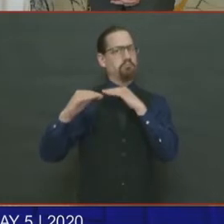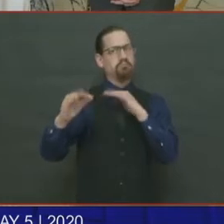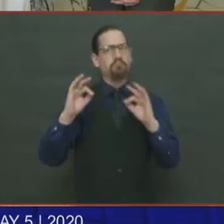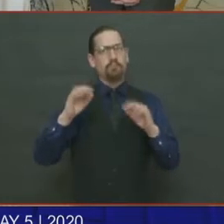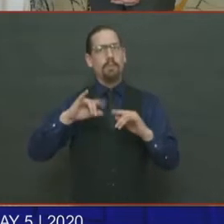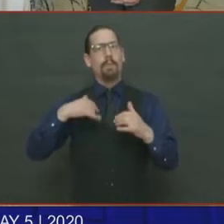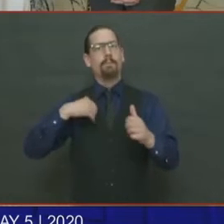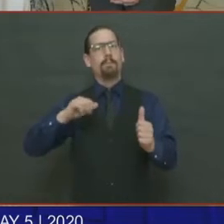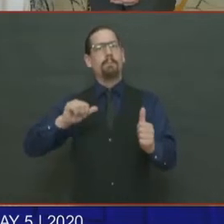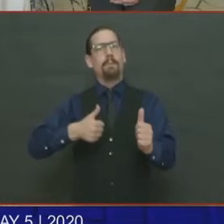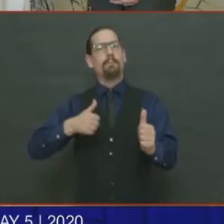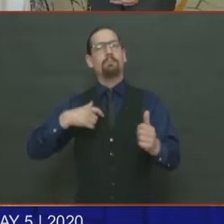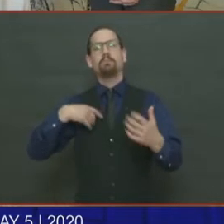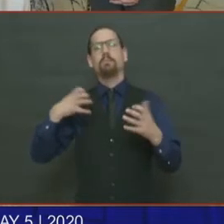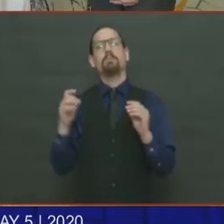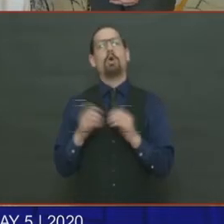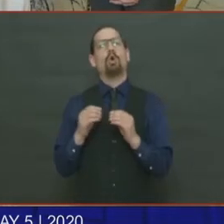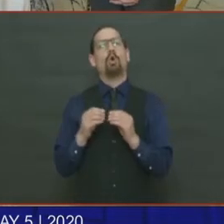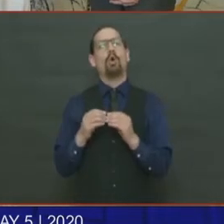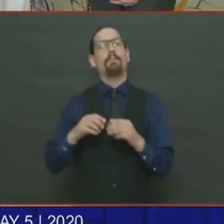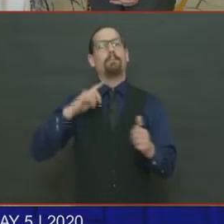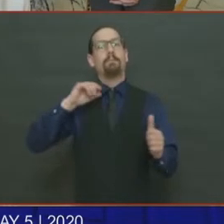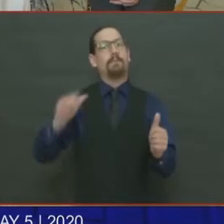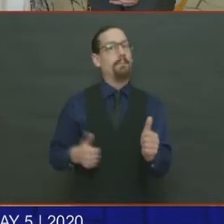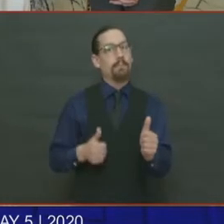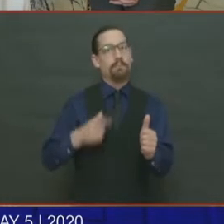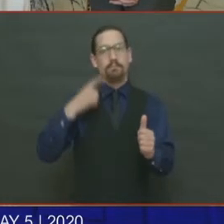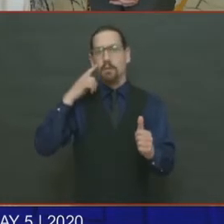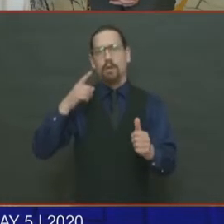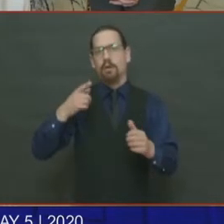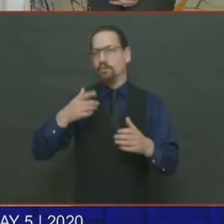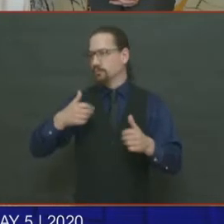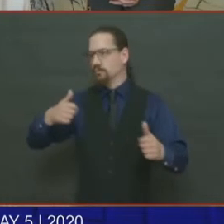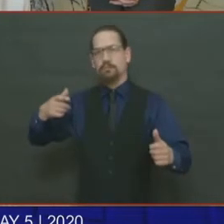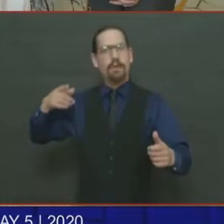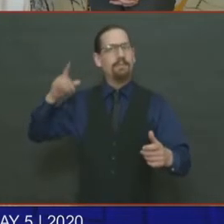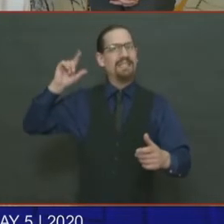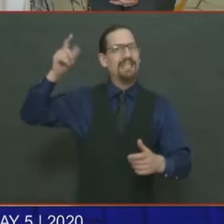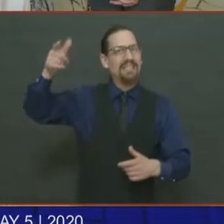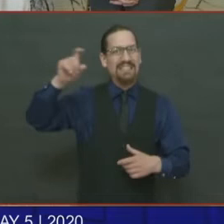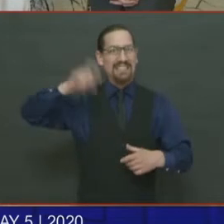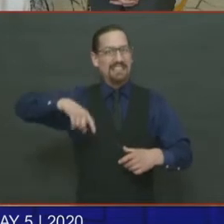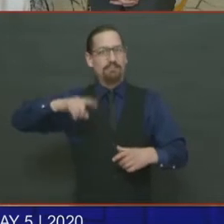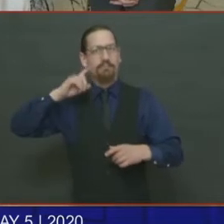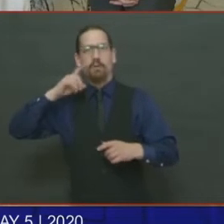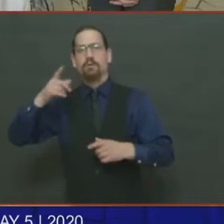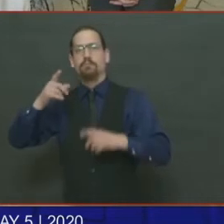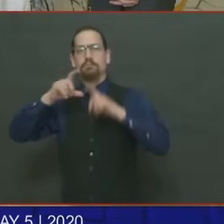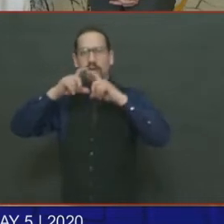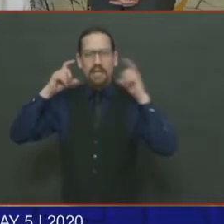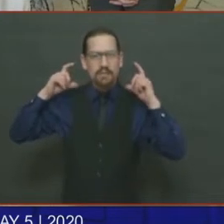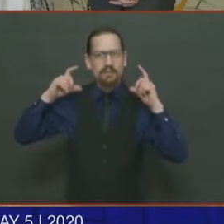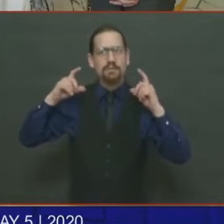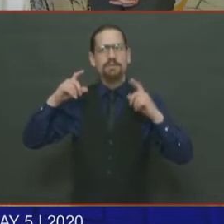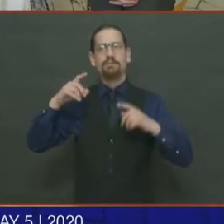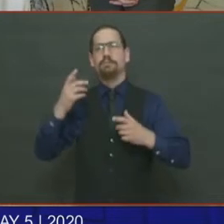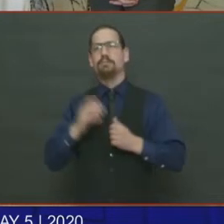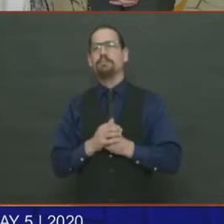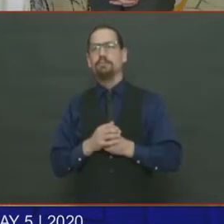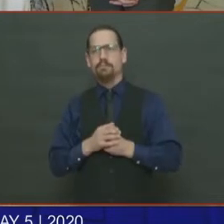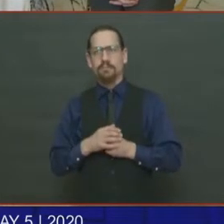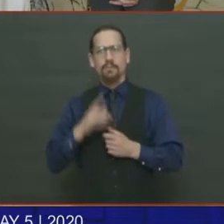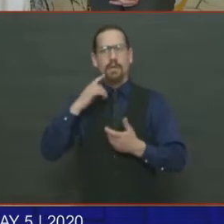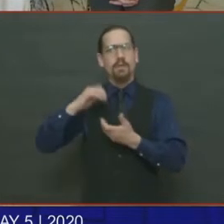masks for you know, more of our allied health professionals as we start to let them to open